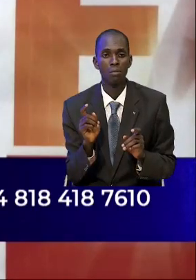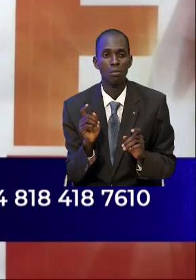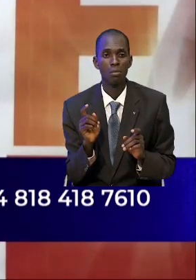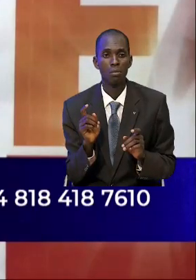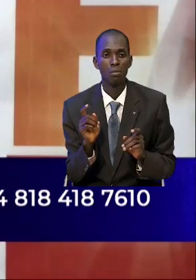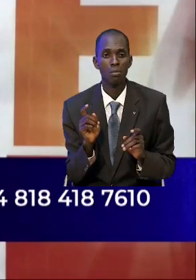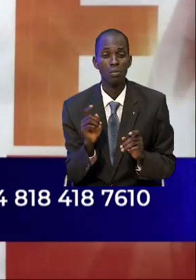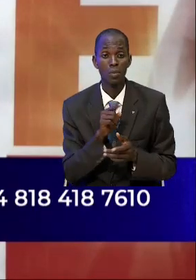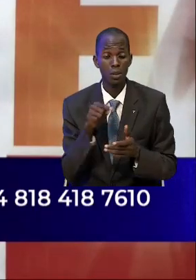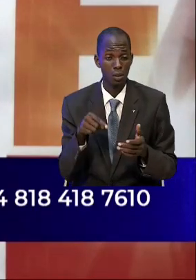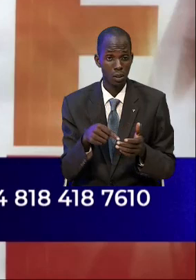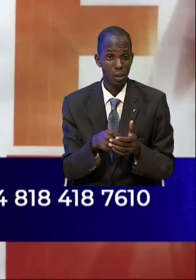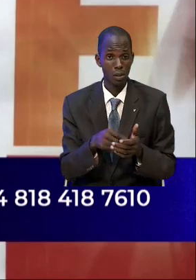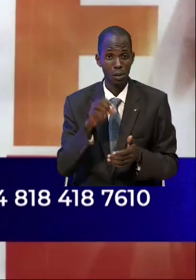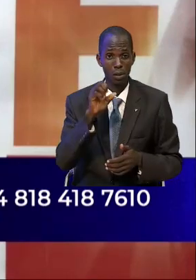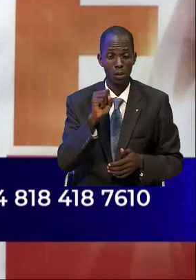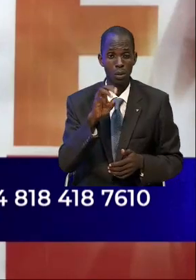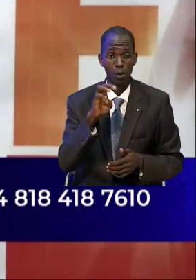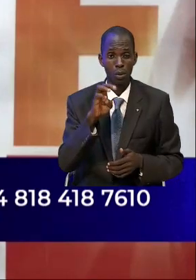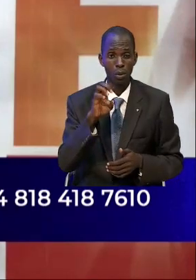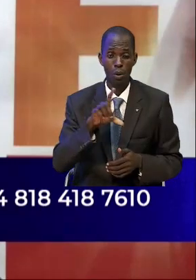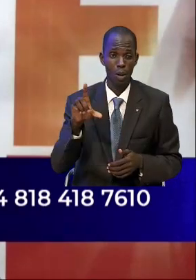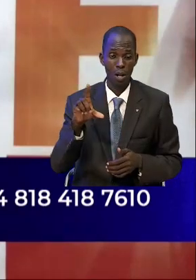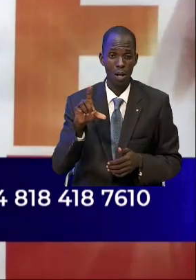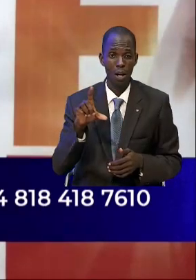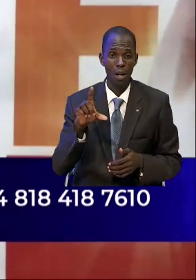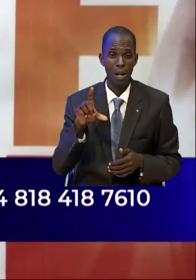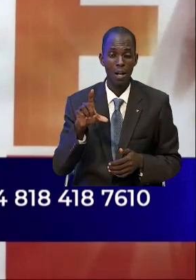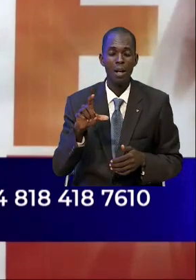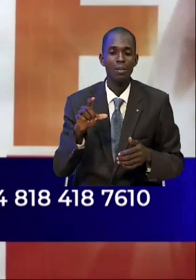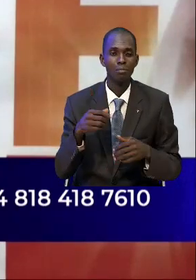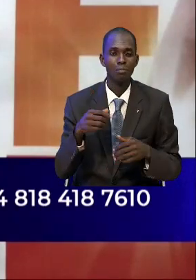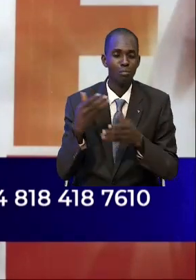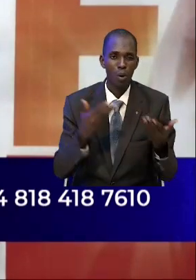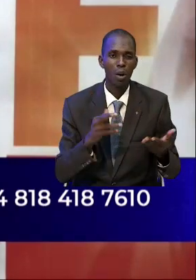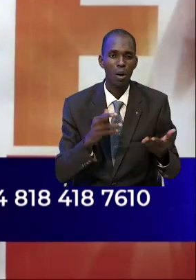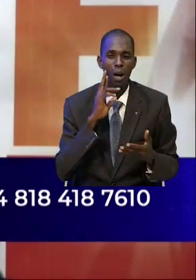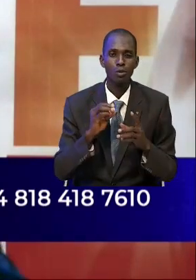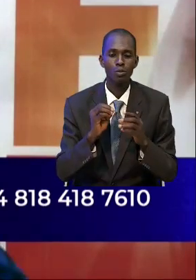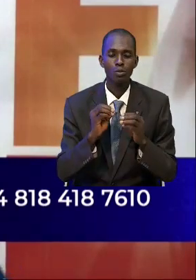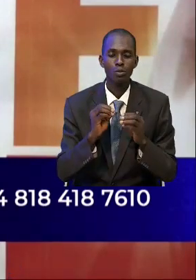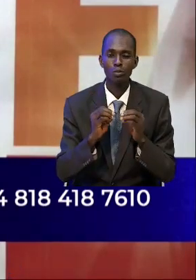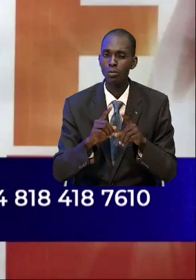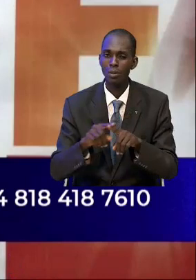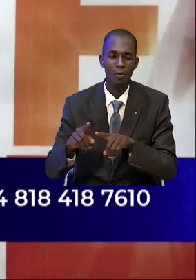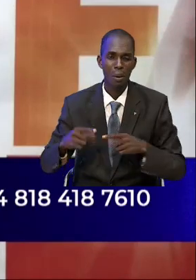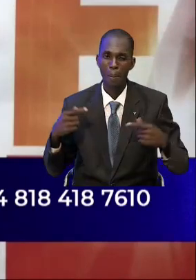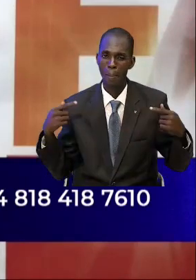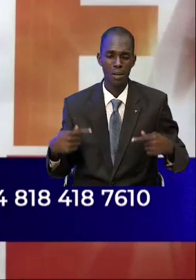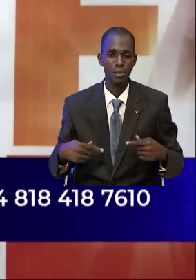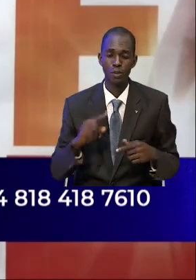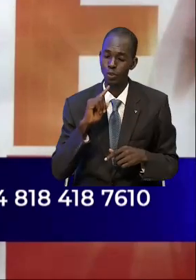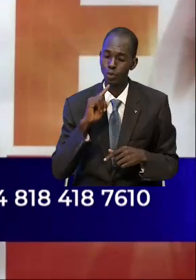keep all that for myself. This swelling, I've been going through all